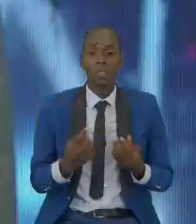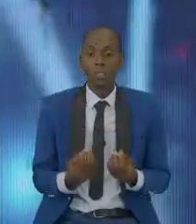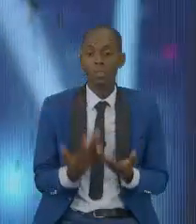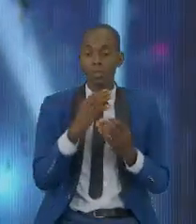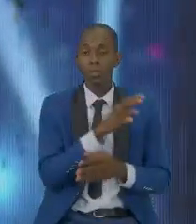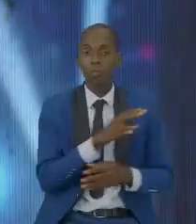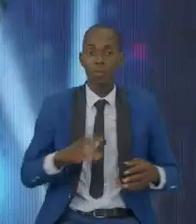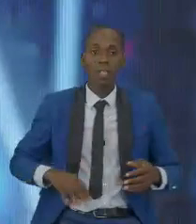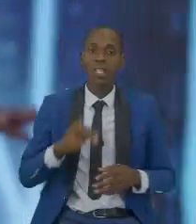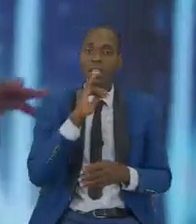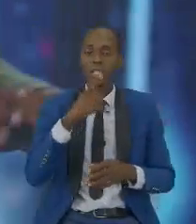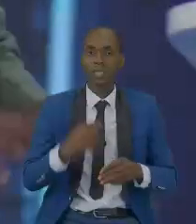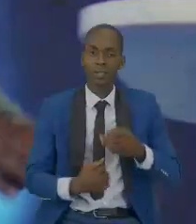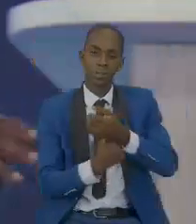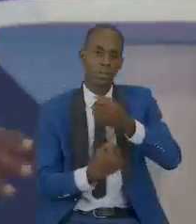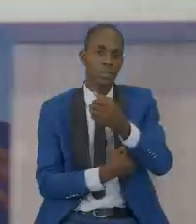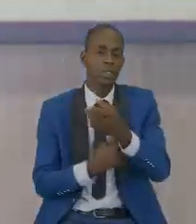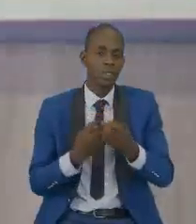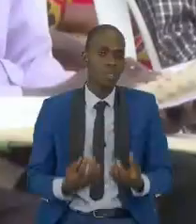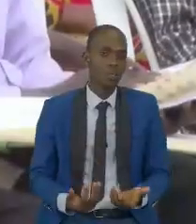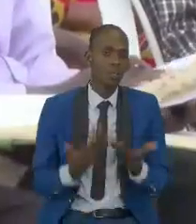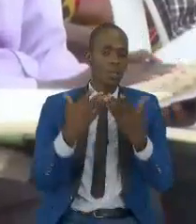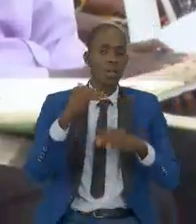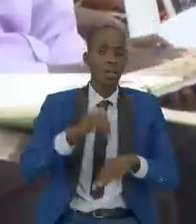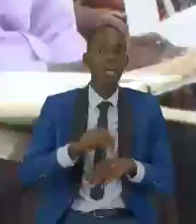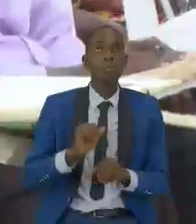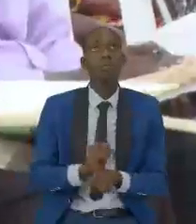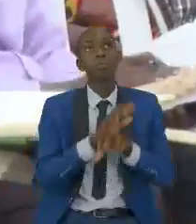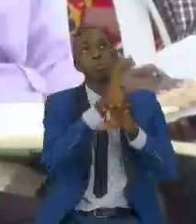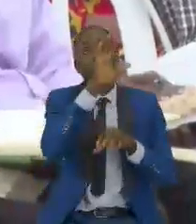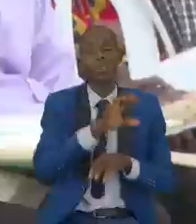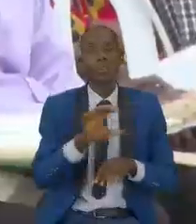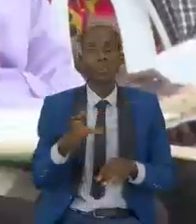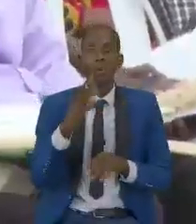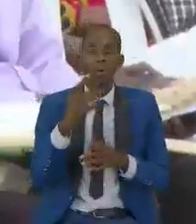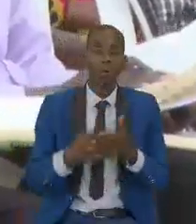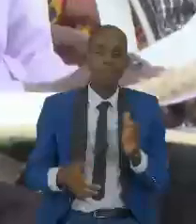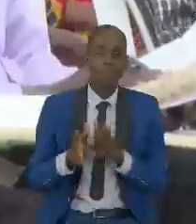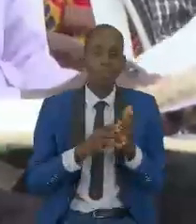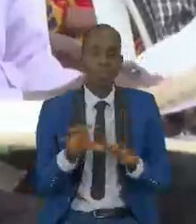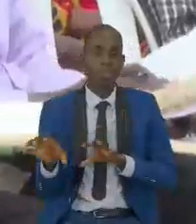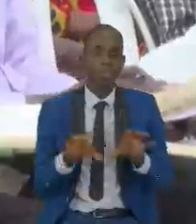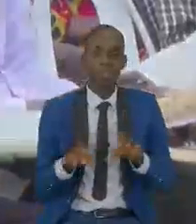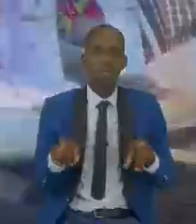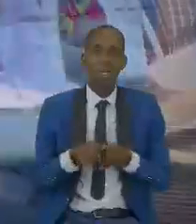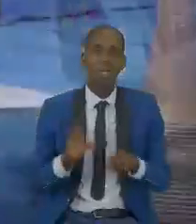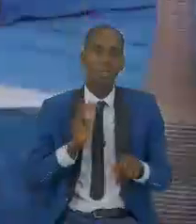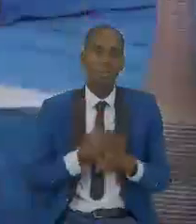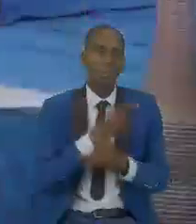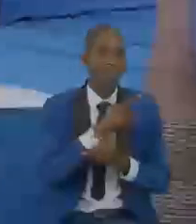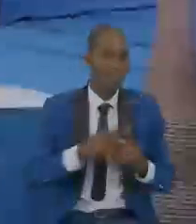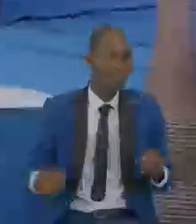at Calvary and what Jesus did as the final sacrifice, as our substitute, as